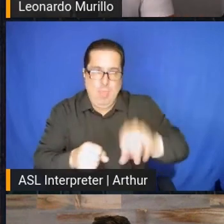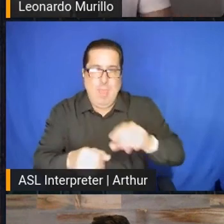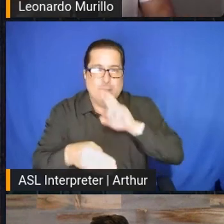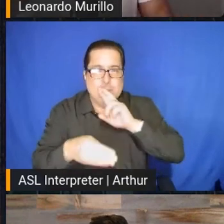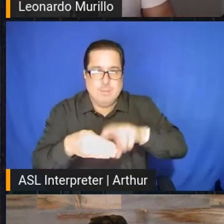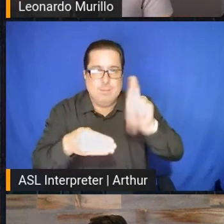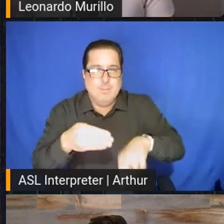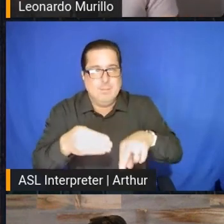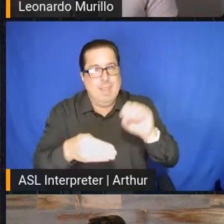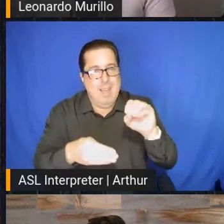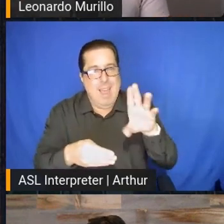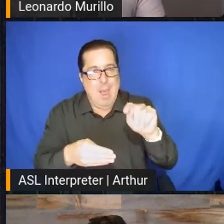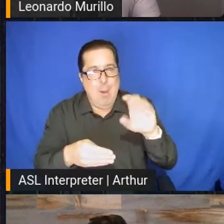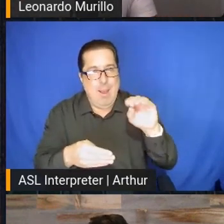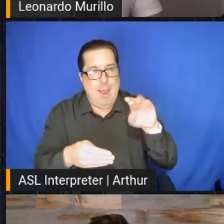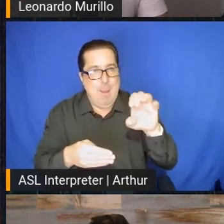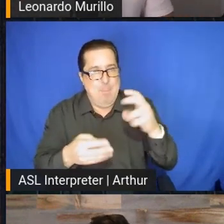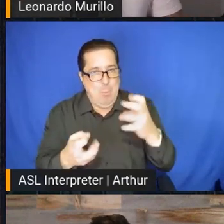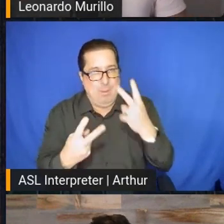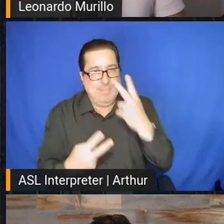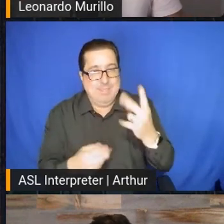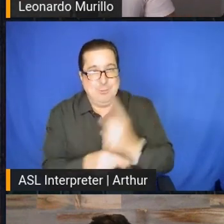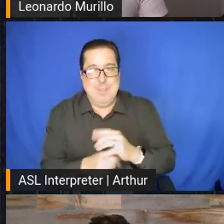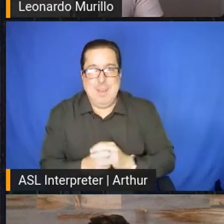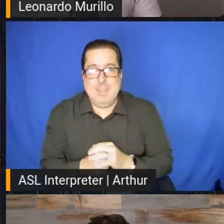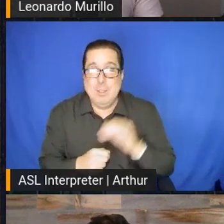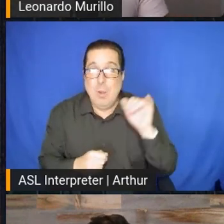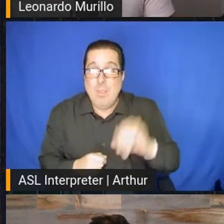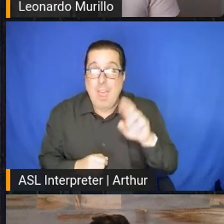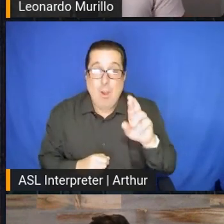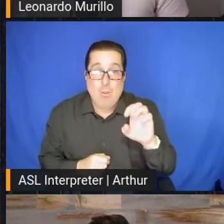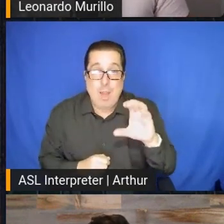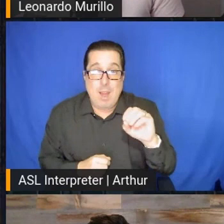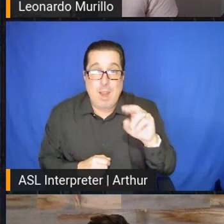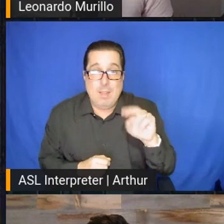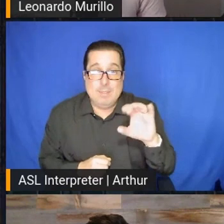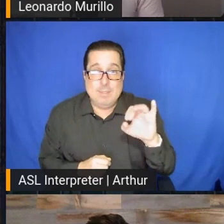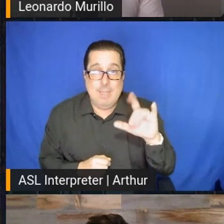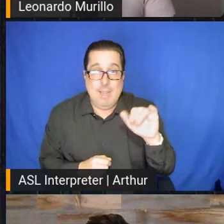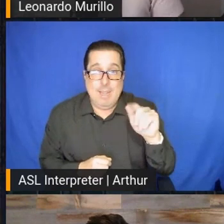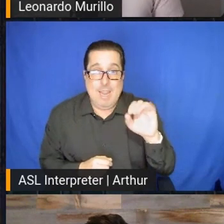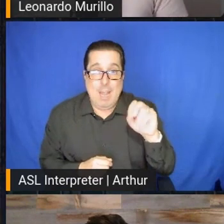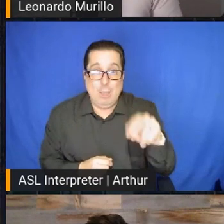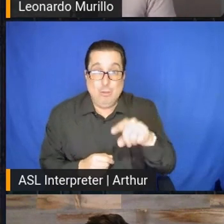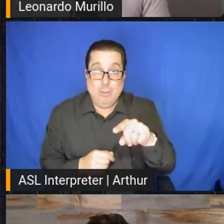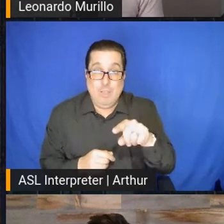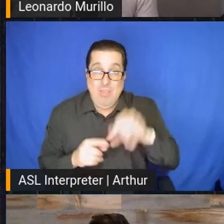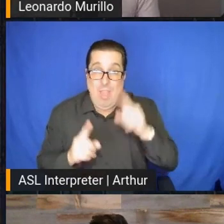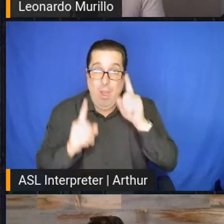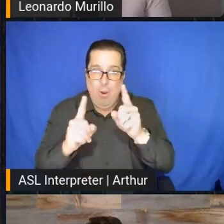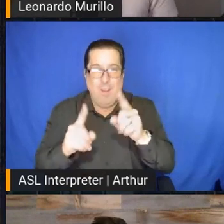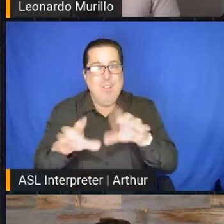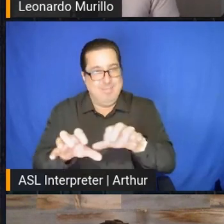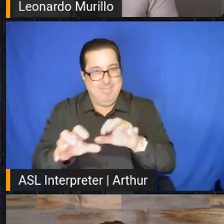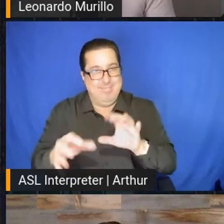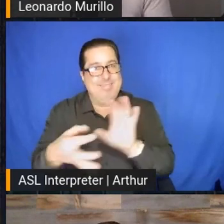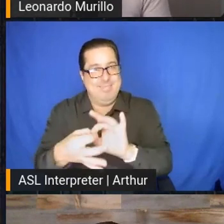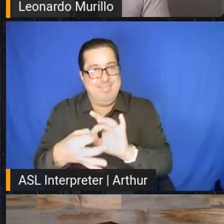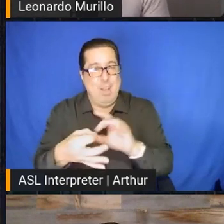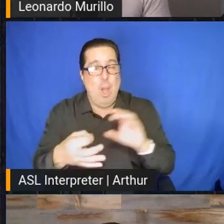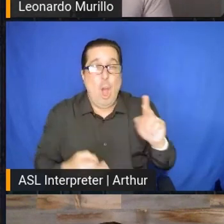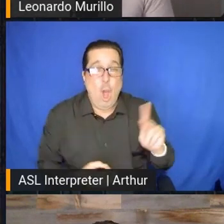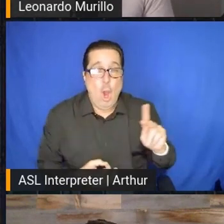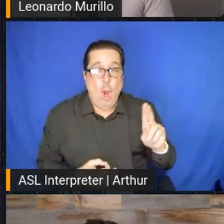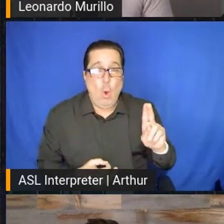And I think that's exactly what continuous reconciliation does, right? The fact that, and Kubernetes already does some of it, but that's